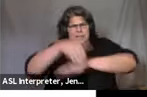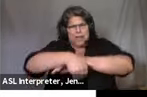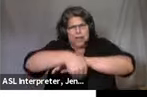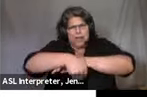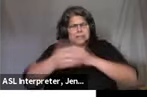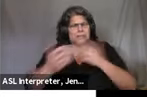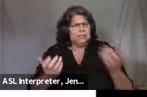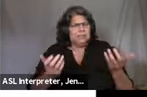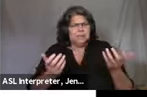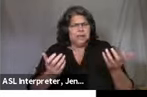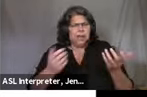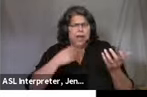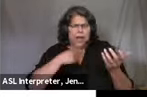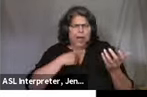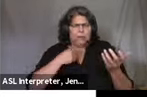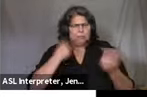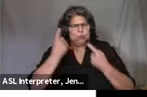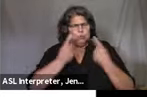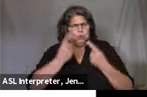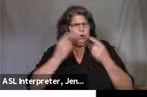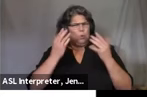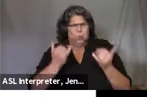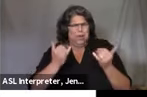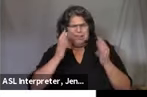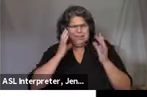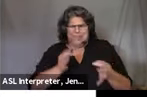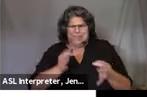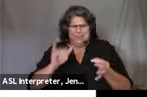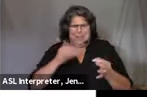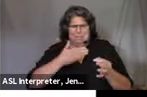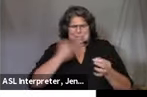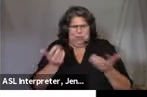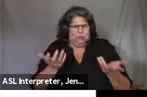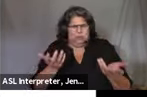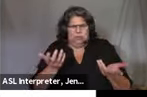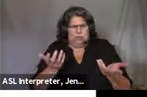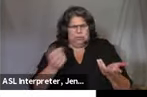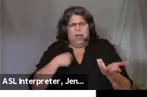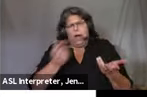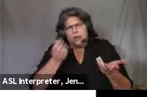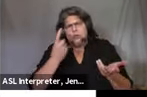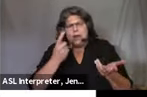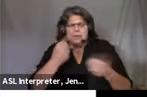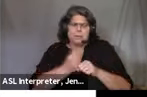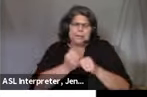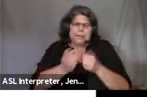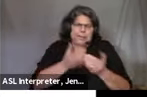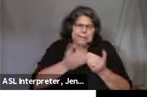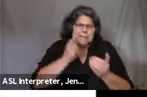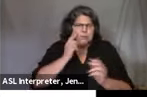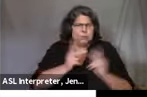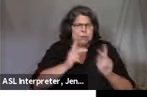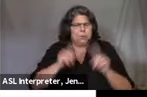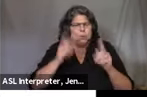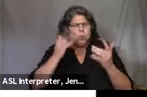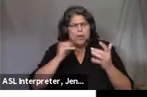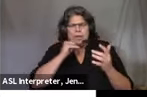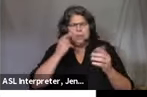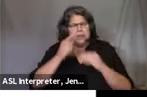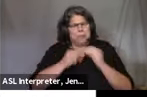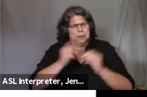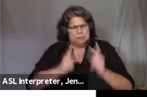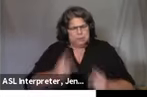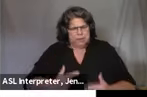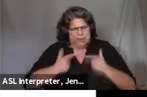I'm just wondering why that was chosen as a location. I mean, I understand for ease, but why those residents weren't taken into